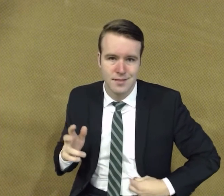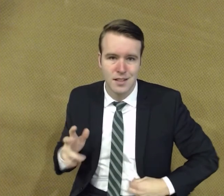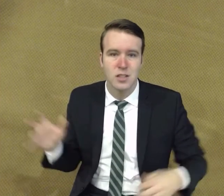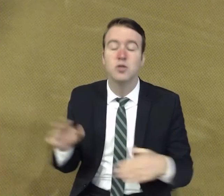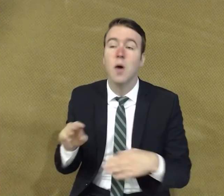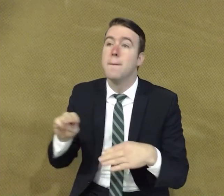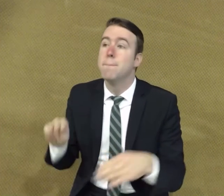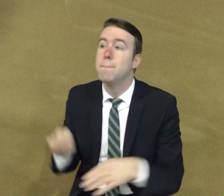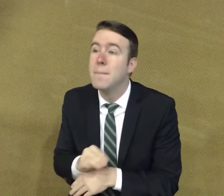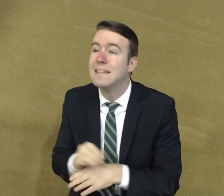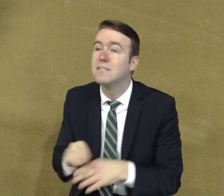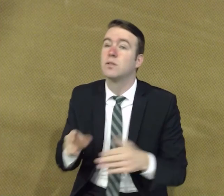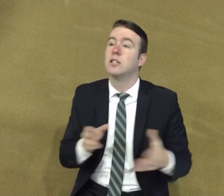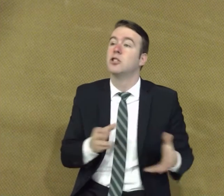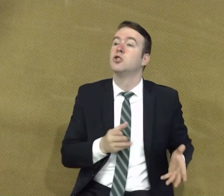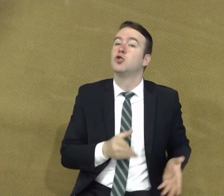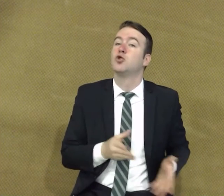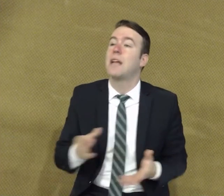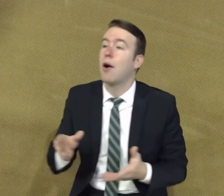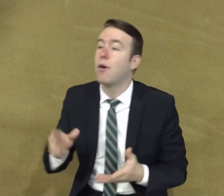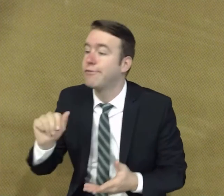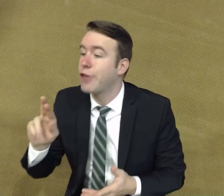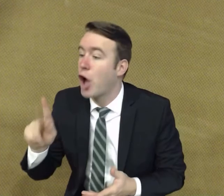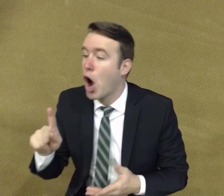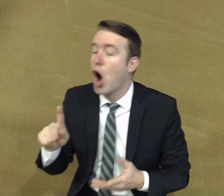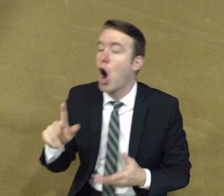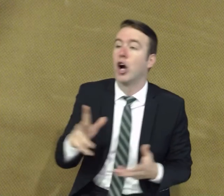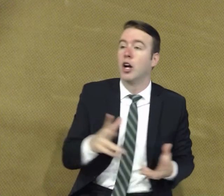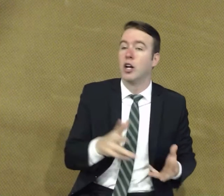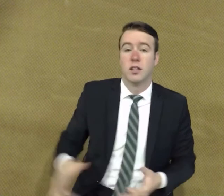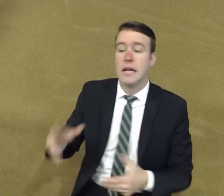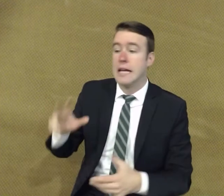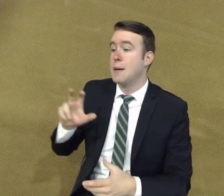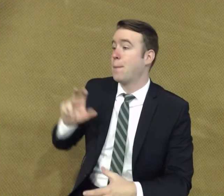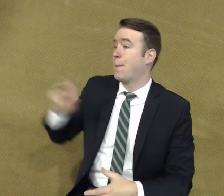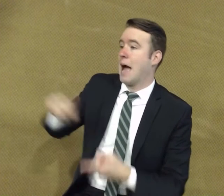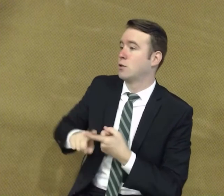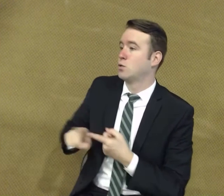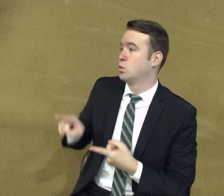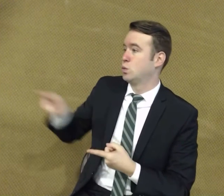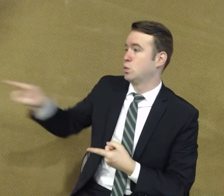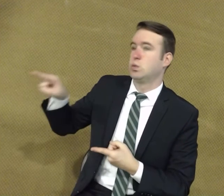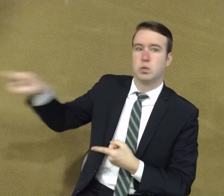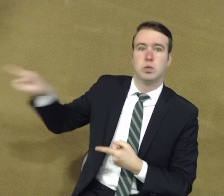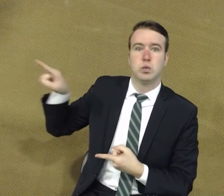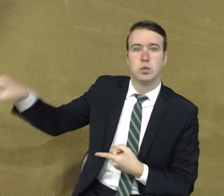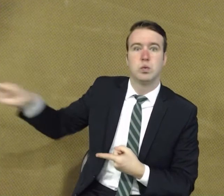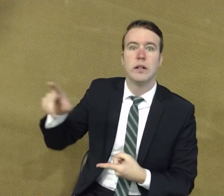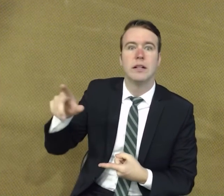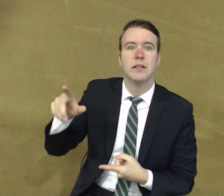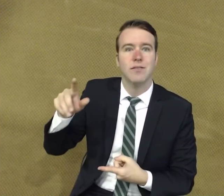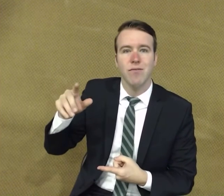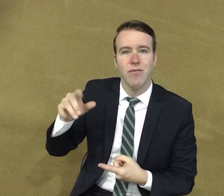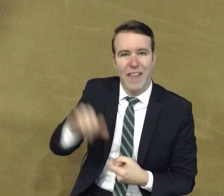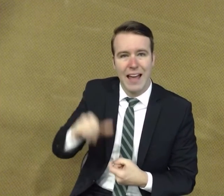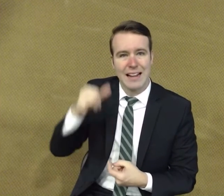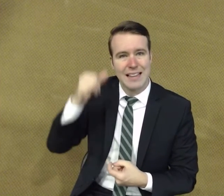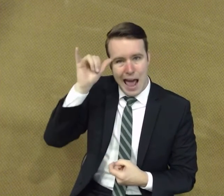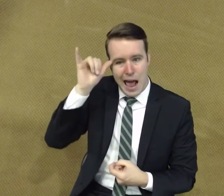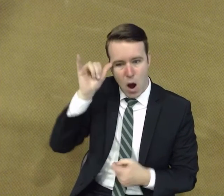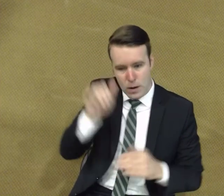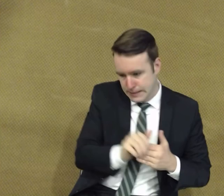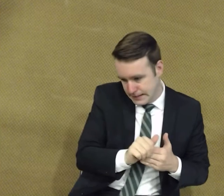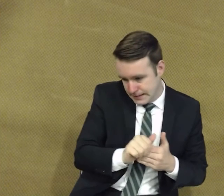do ministry, to carry the ark back to where it belongs. That's doing ministry.